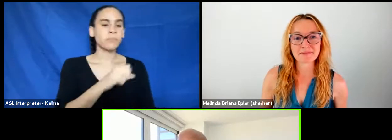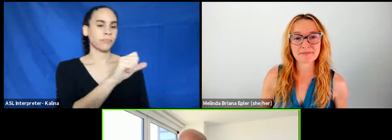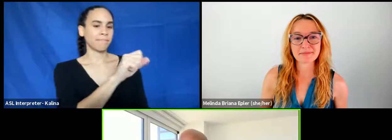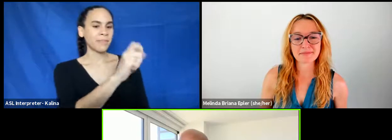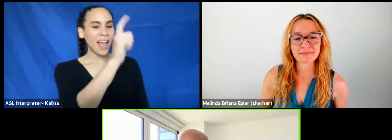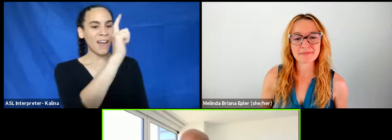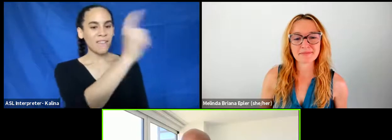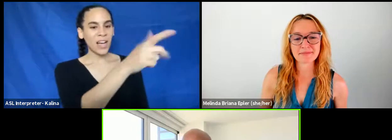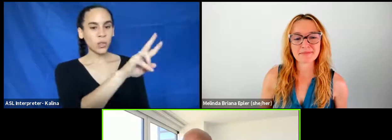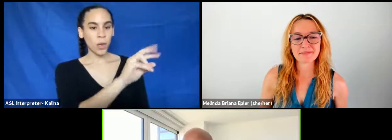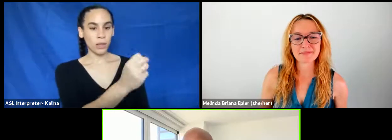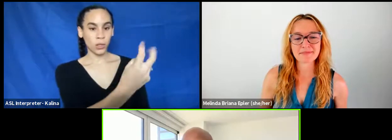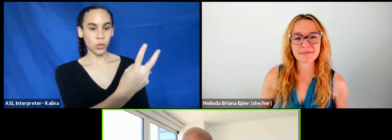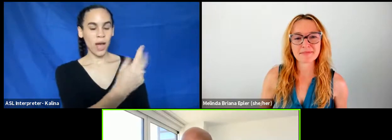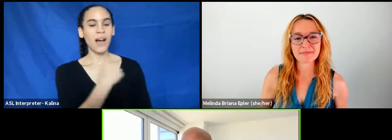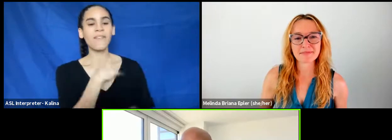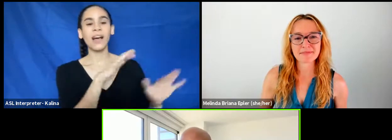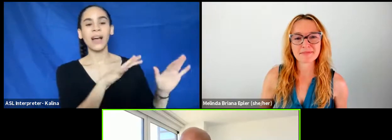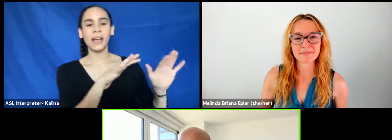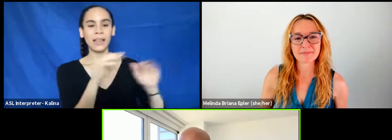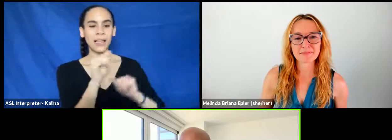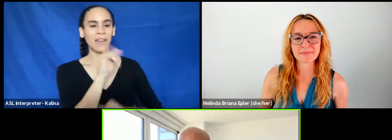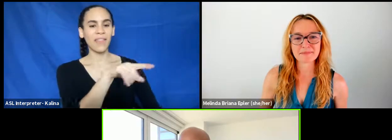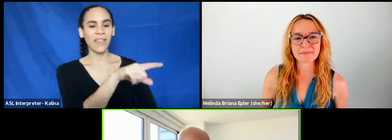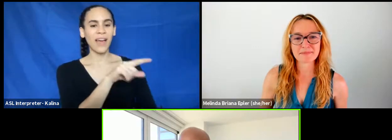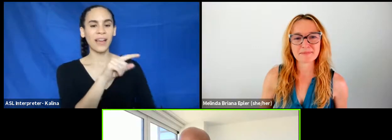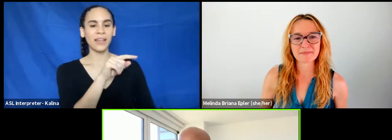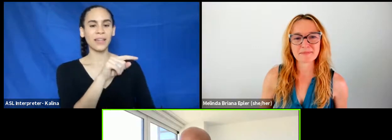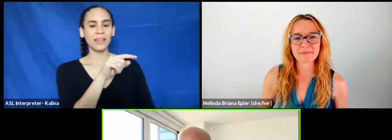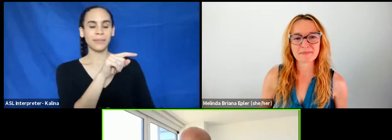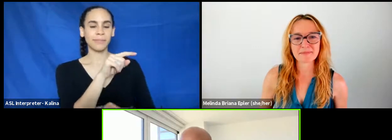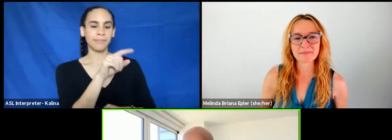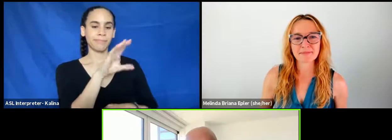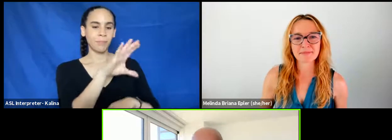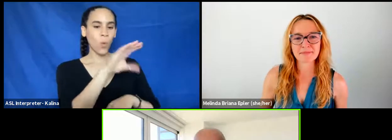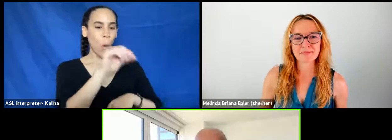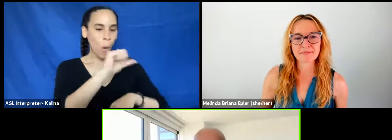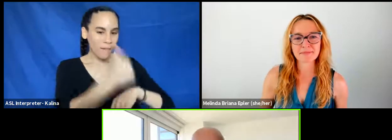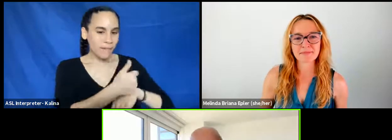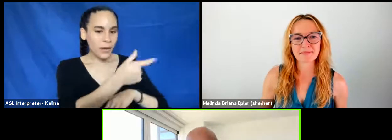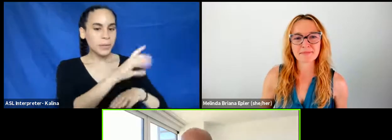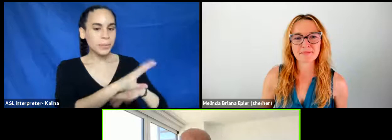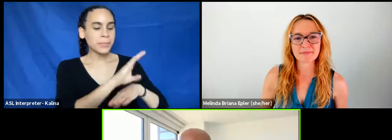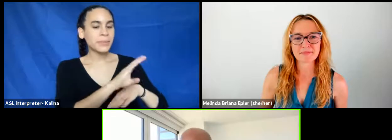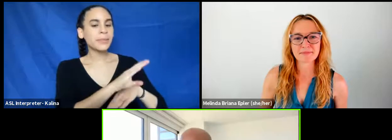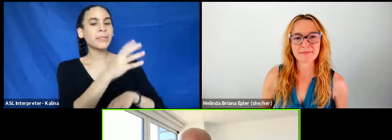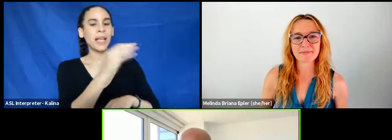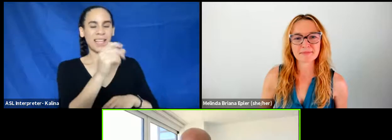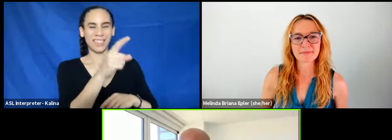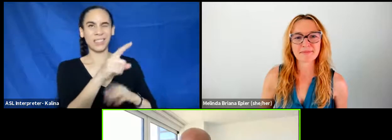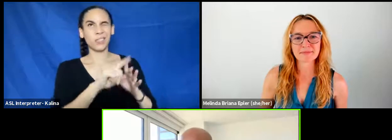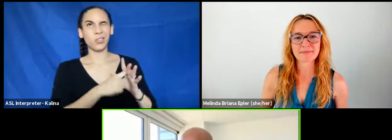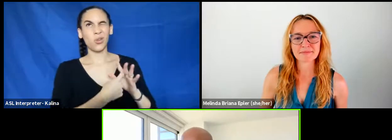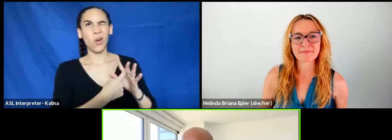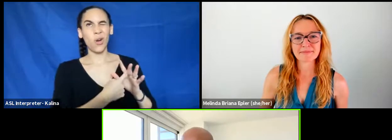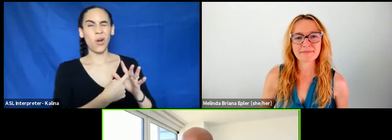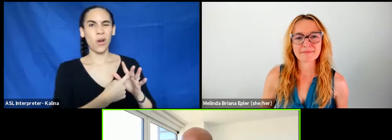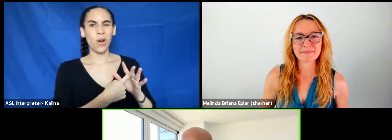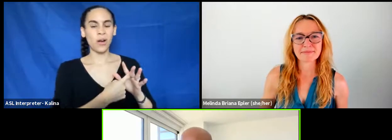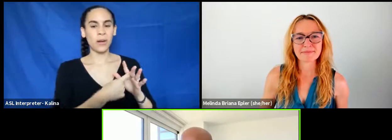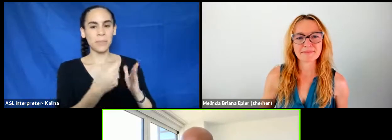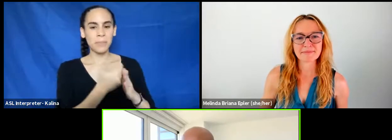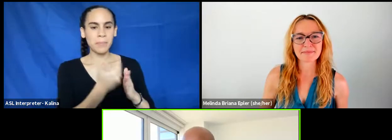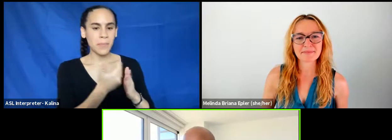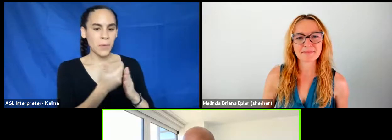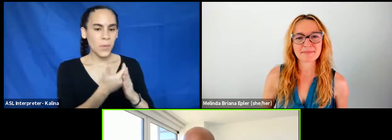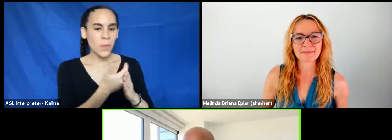2012, I leave the Accelerator Incubator that I co-founded, and I joined a startup that was too early. It was about like Eventbrite